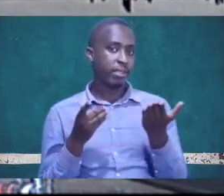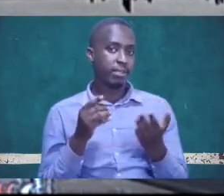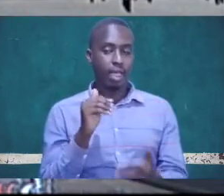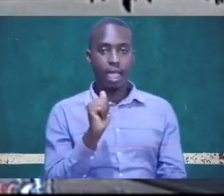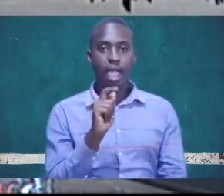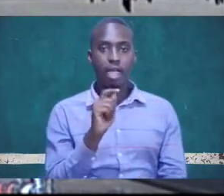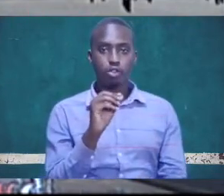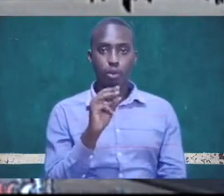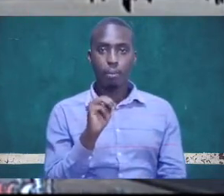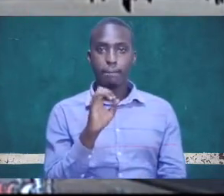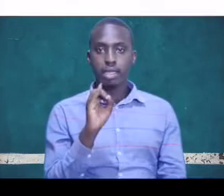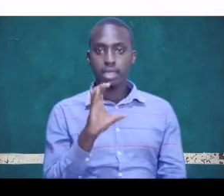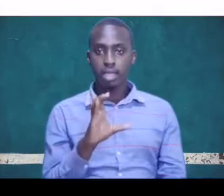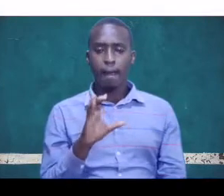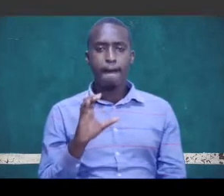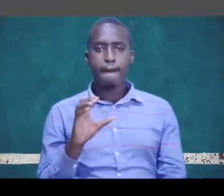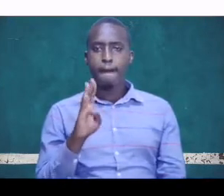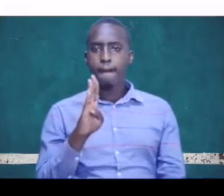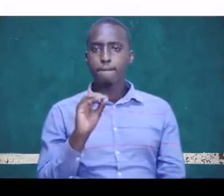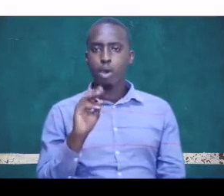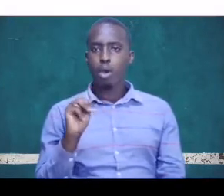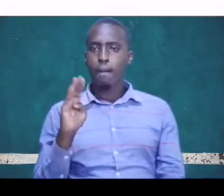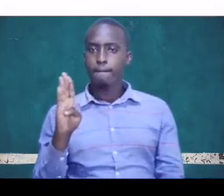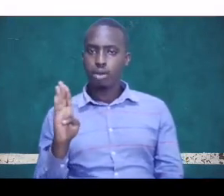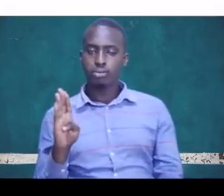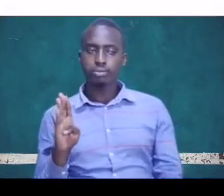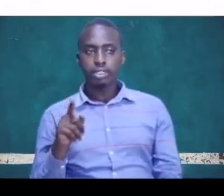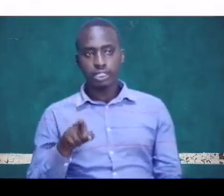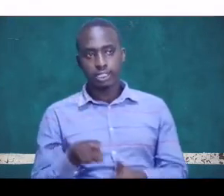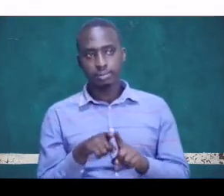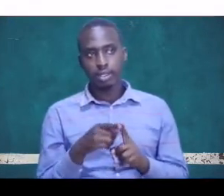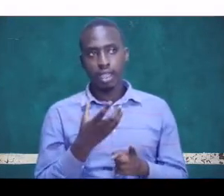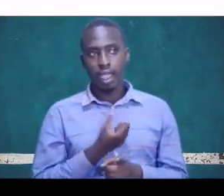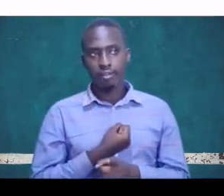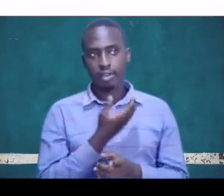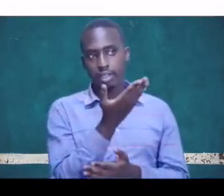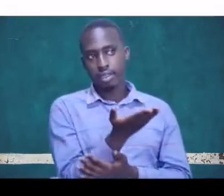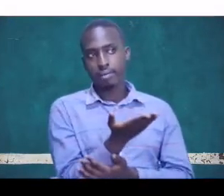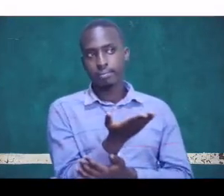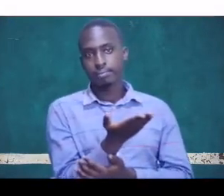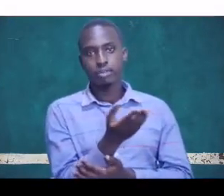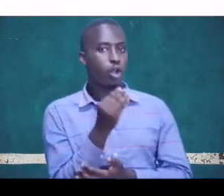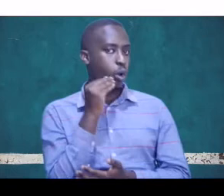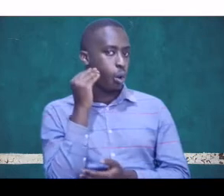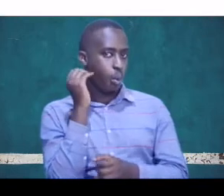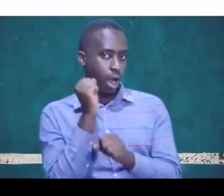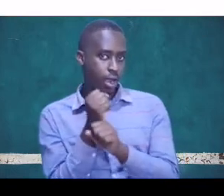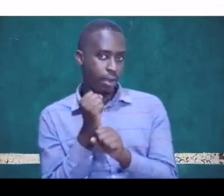atomic bombs, right? And then we have the, let's have here a